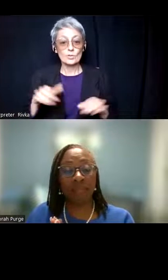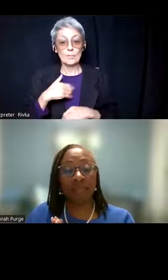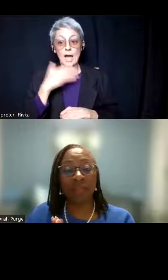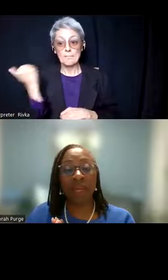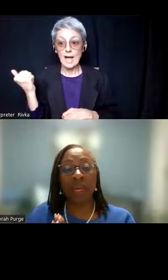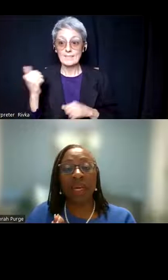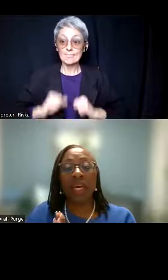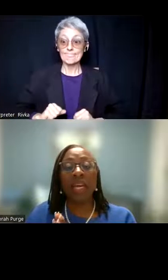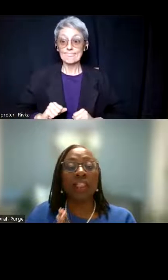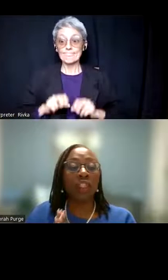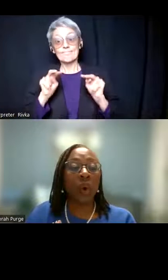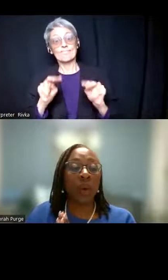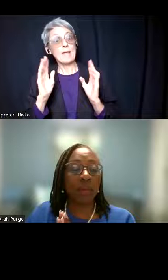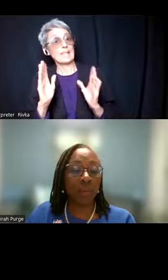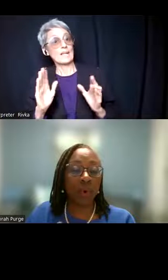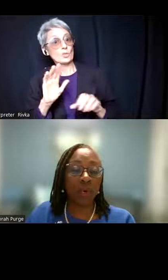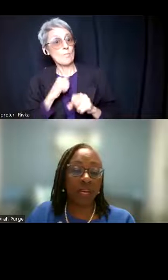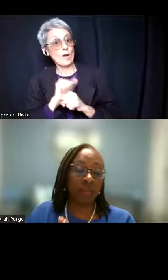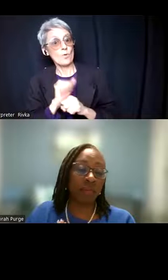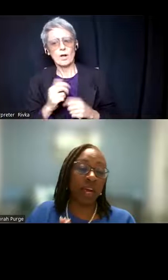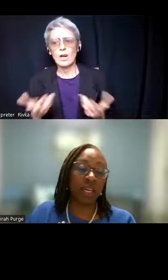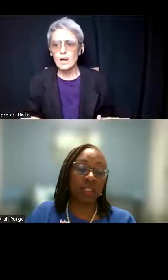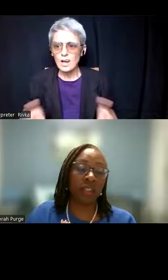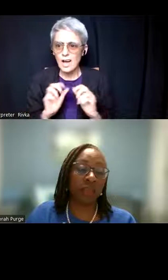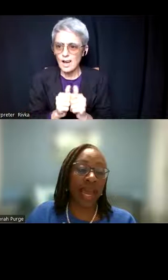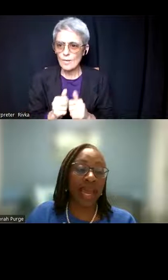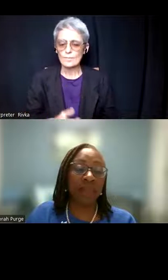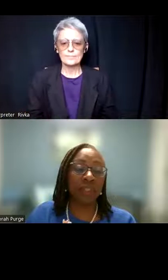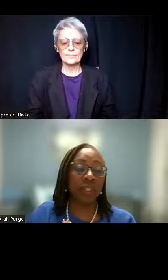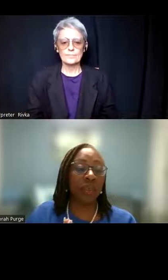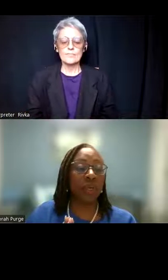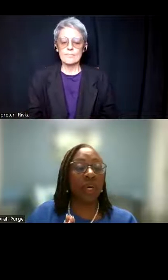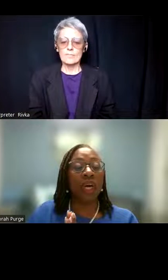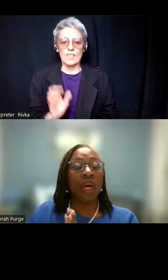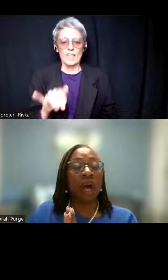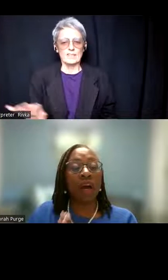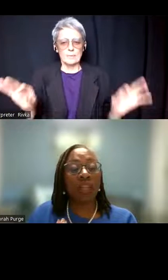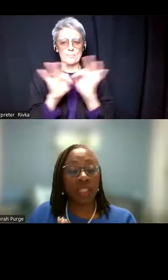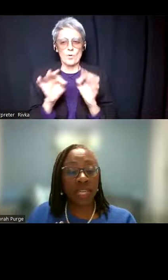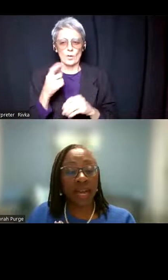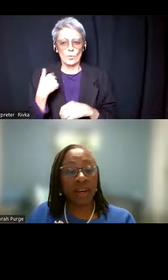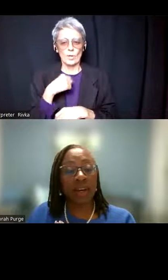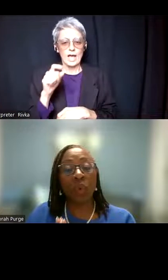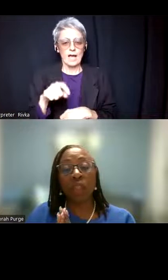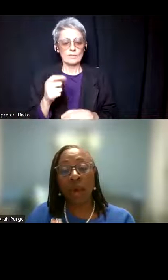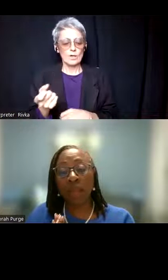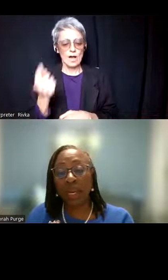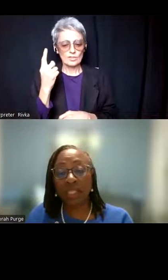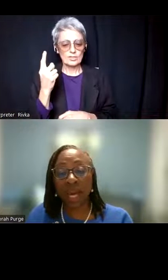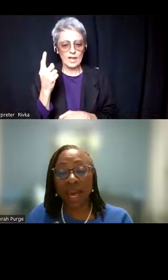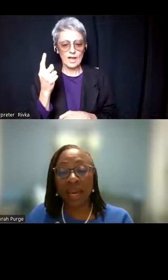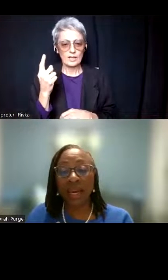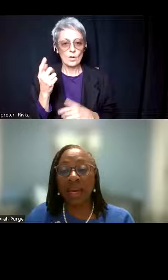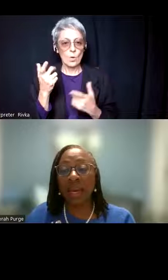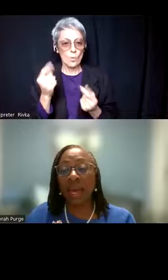myself. It is so important for us to be able to understand what trauma